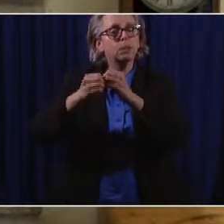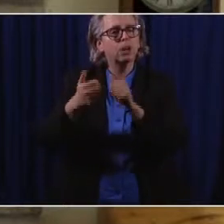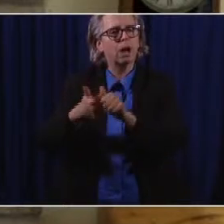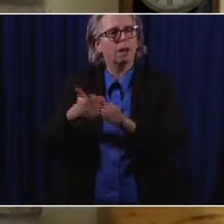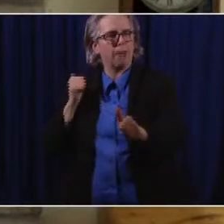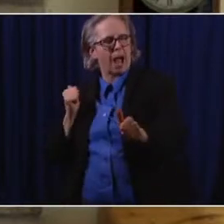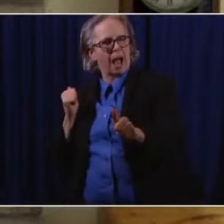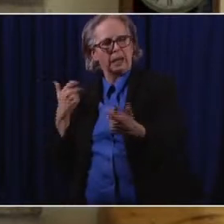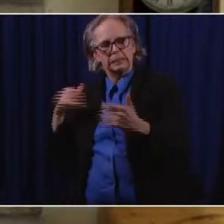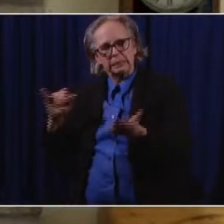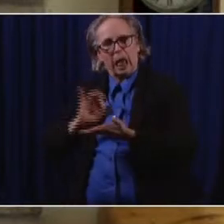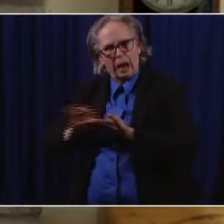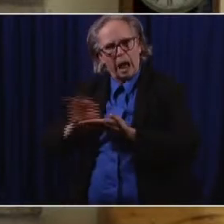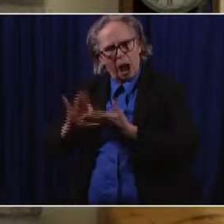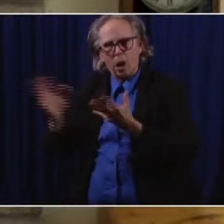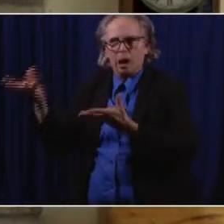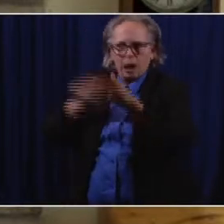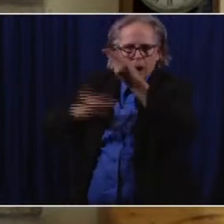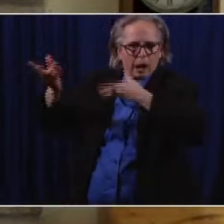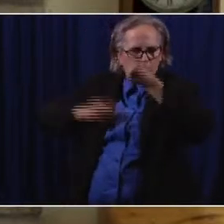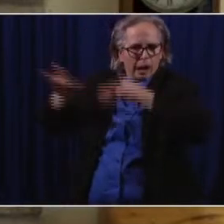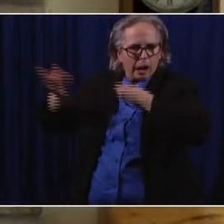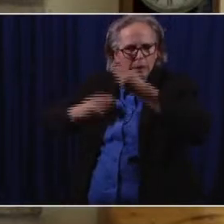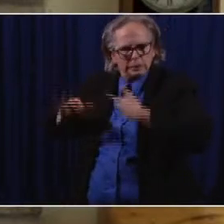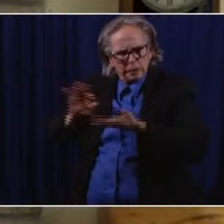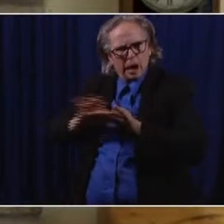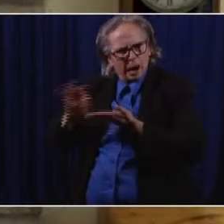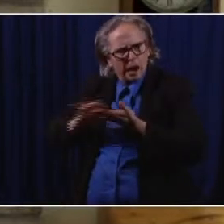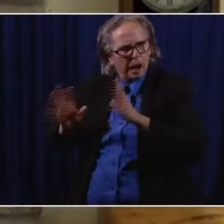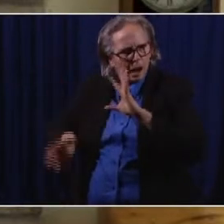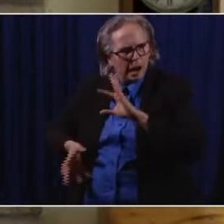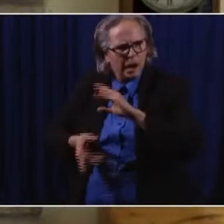folks in the hospital go to some hospital for something